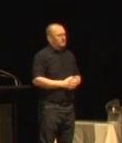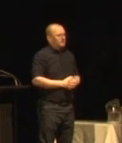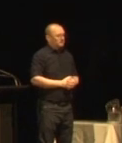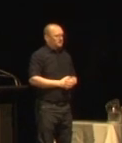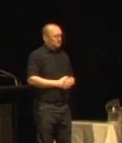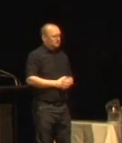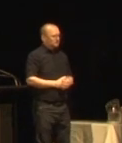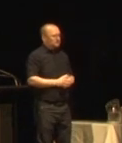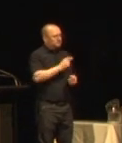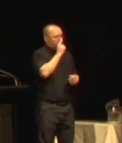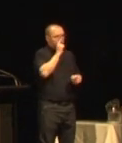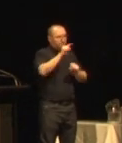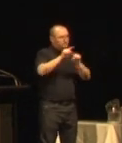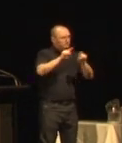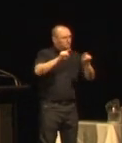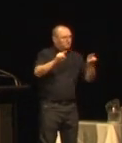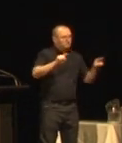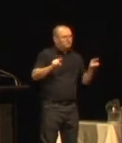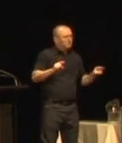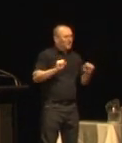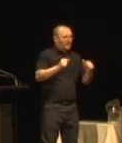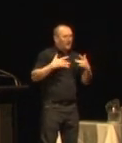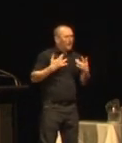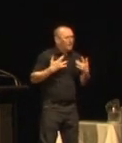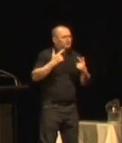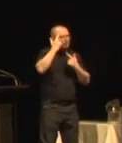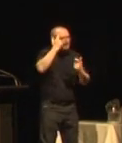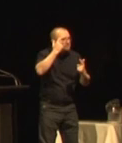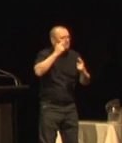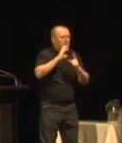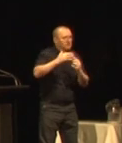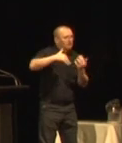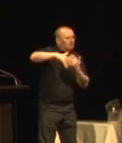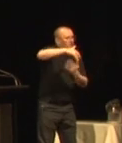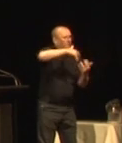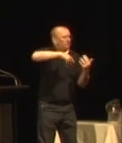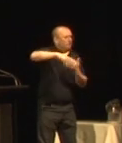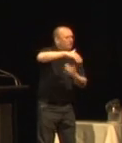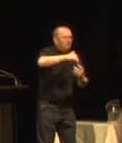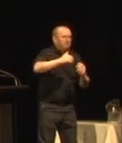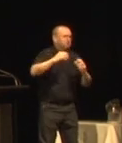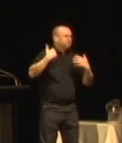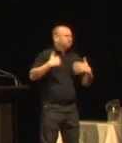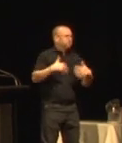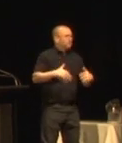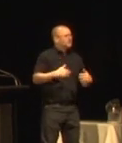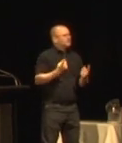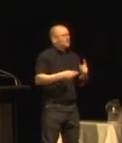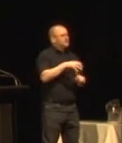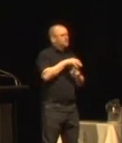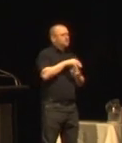in institutions. Architects of the sort of the mechanisms of society and culture, give them credit for.